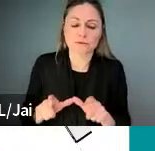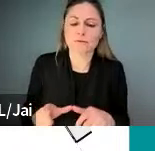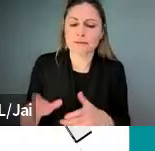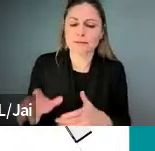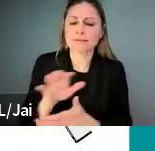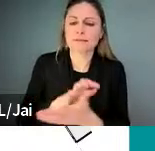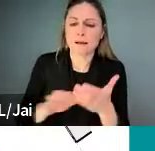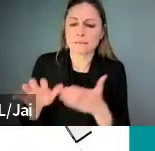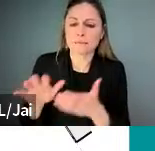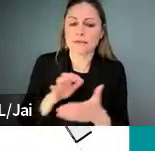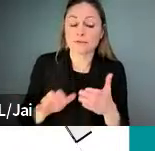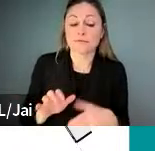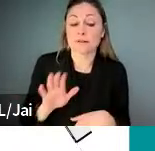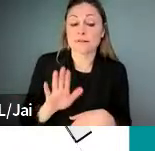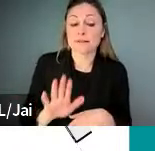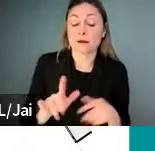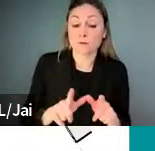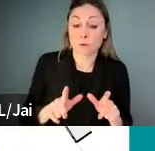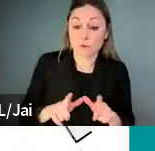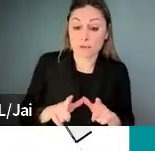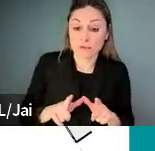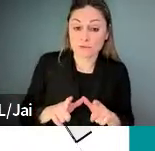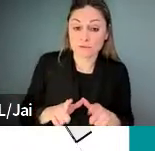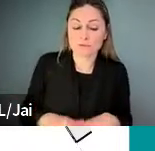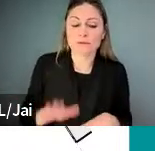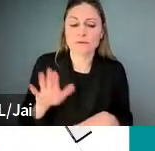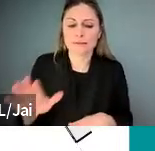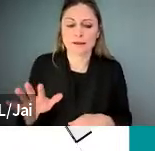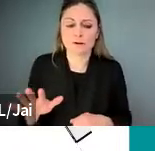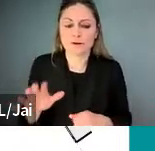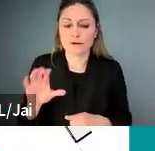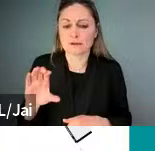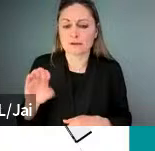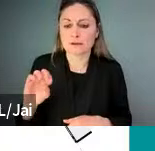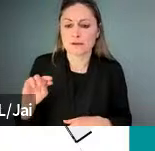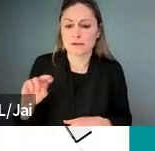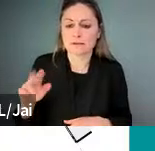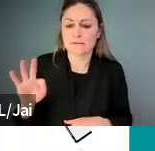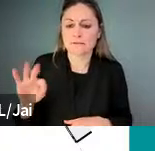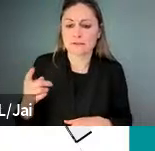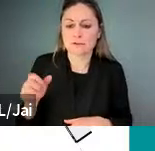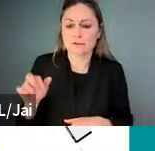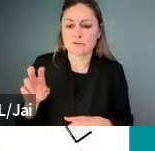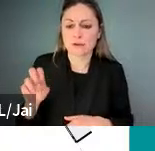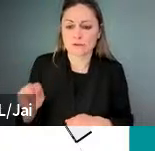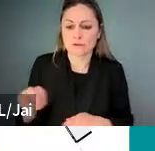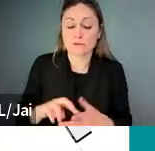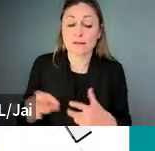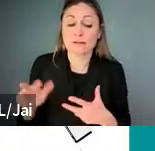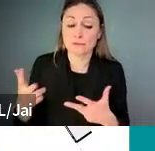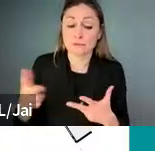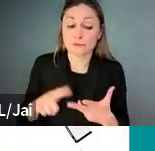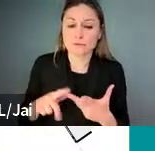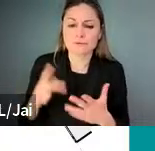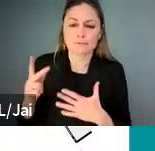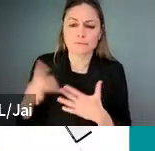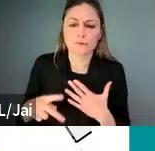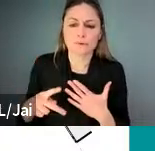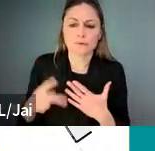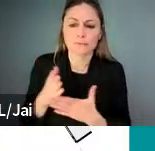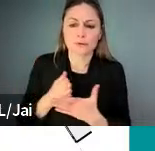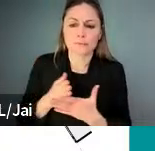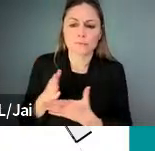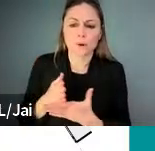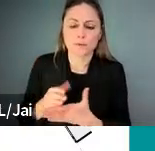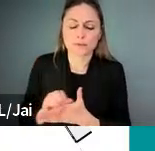combination of their location and their configuration. And the third element is really the program components.